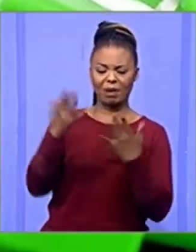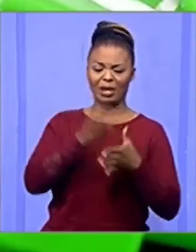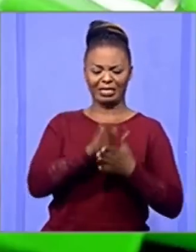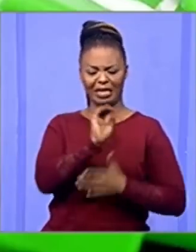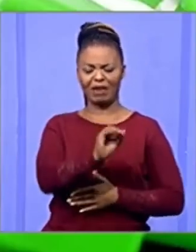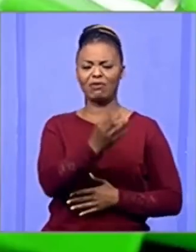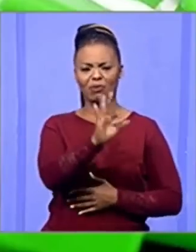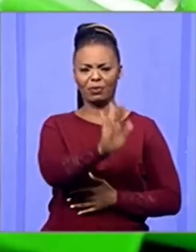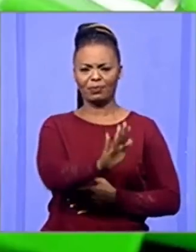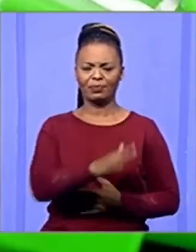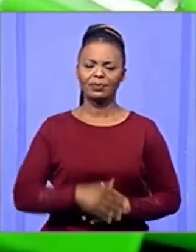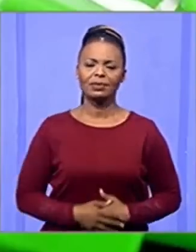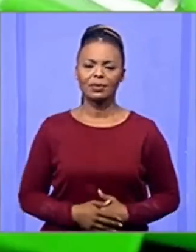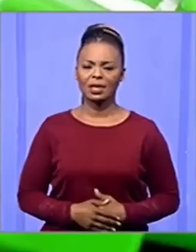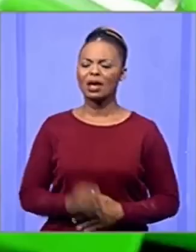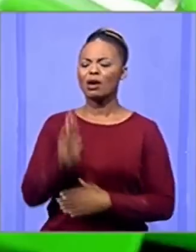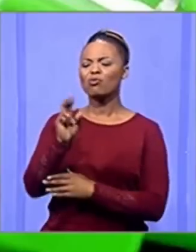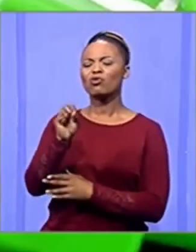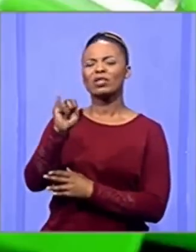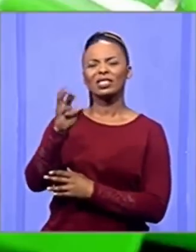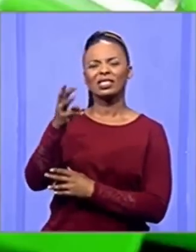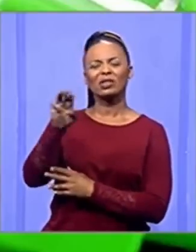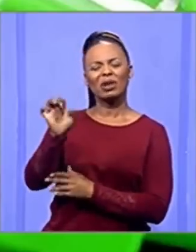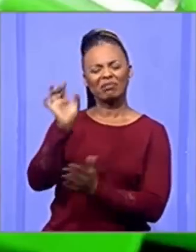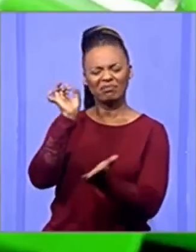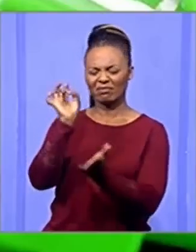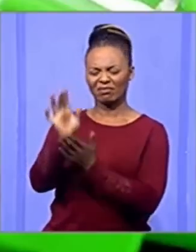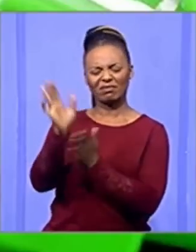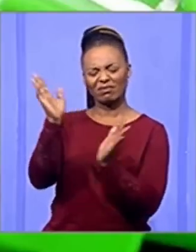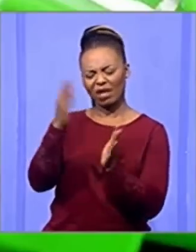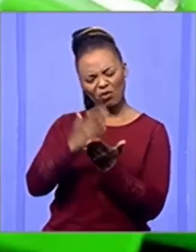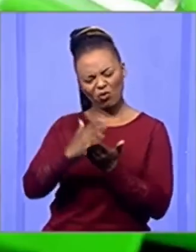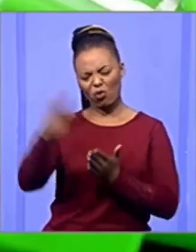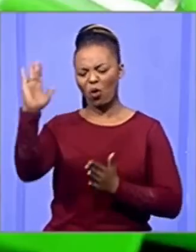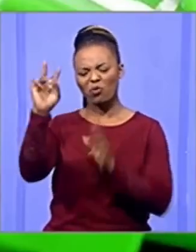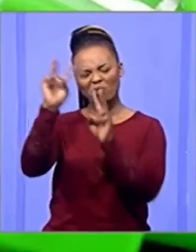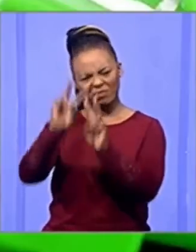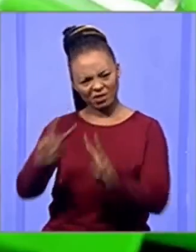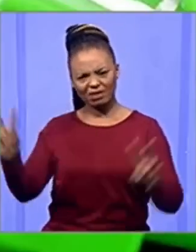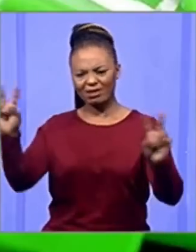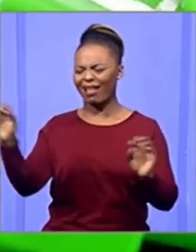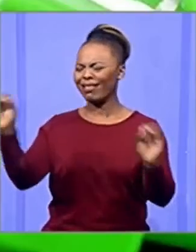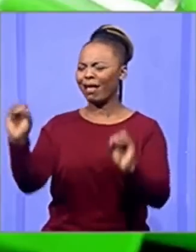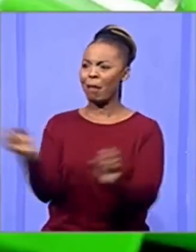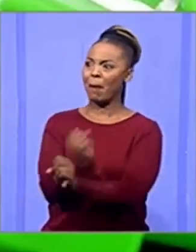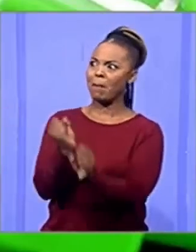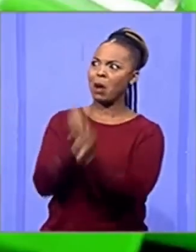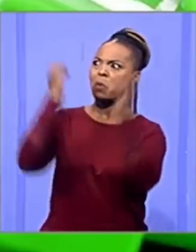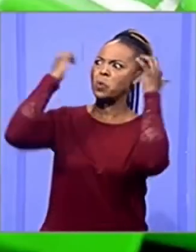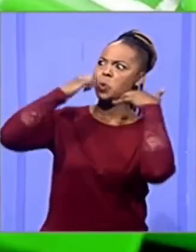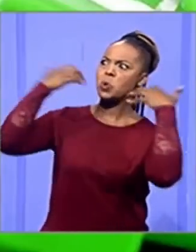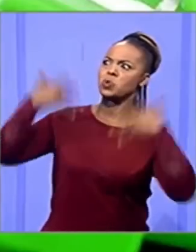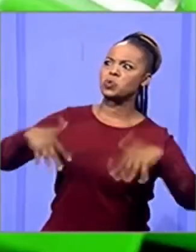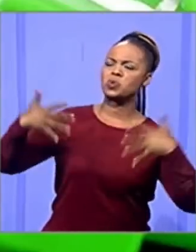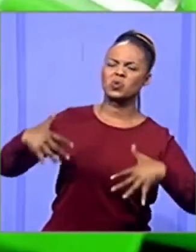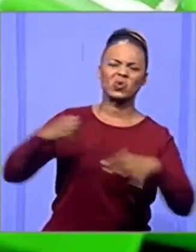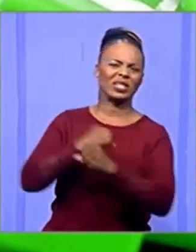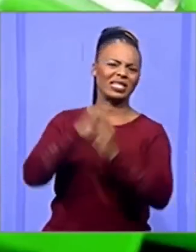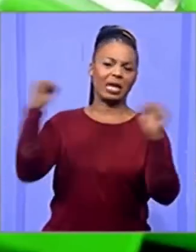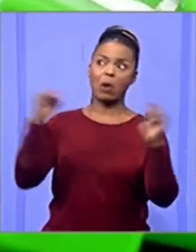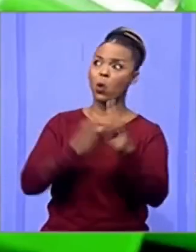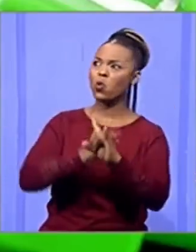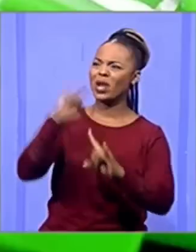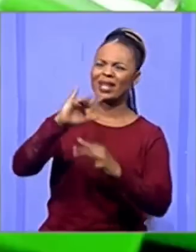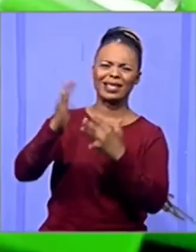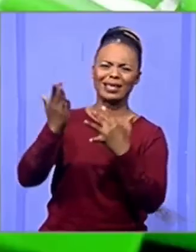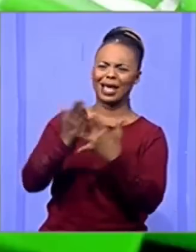Nna ka re Bosisiwe Mkhwebane a tsamaya ka kagiso ga go sepe sa se ditseng ebile ga go molato ope o re itseng a winne a